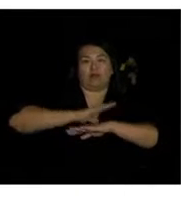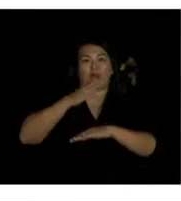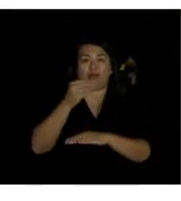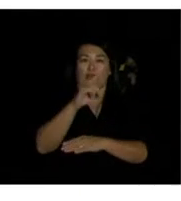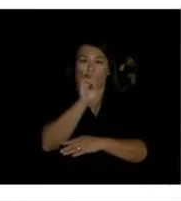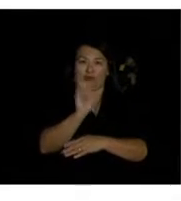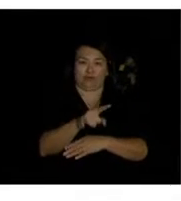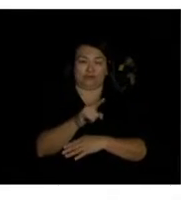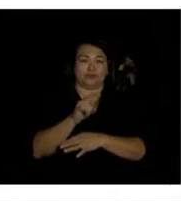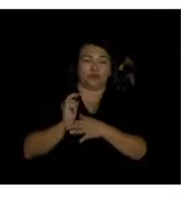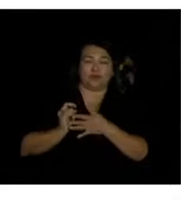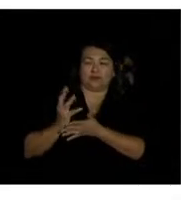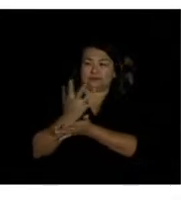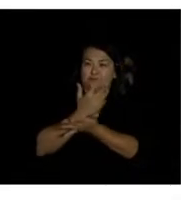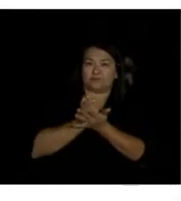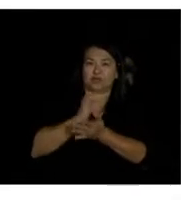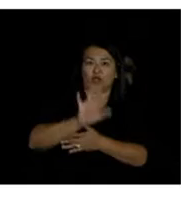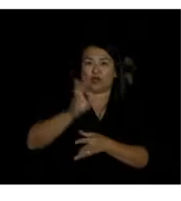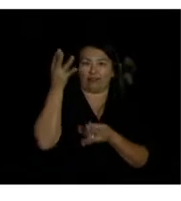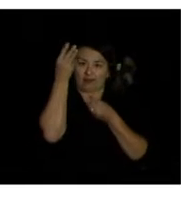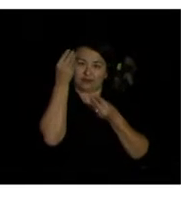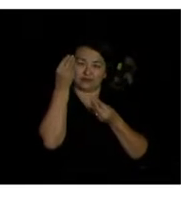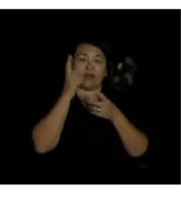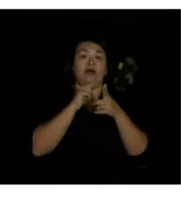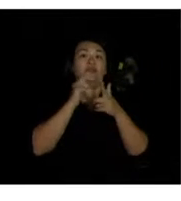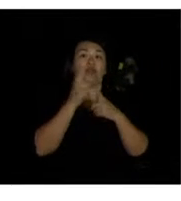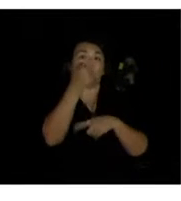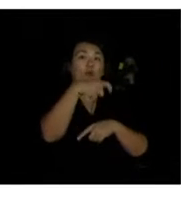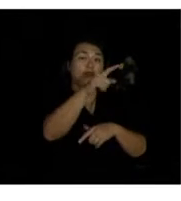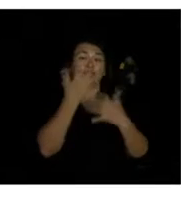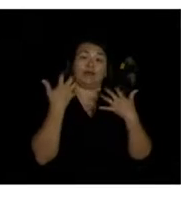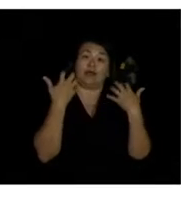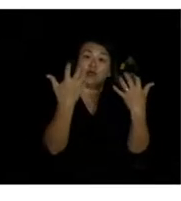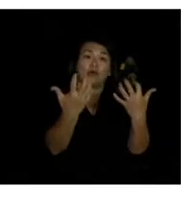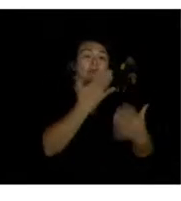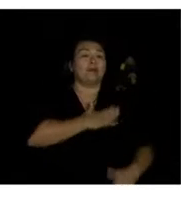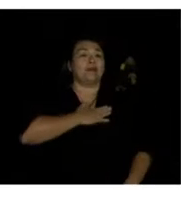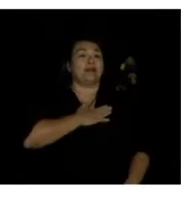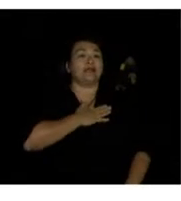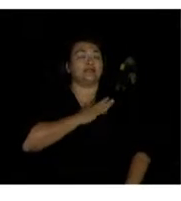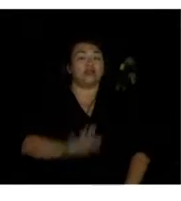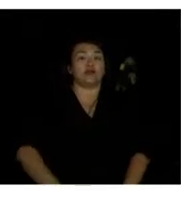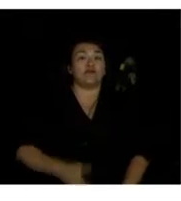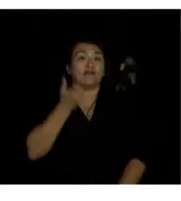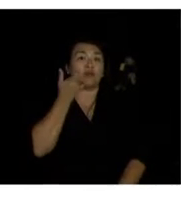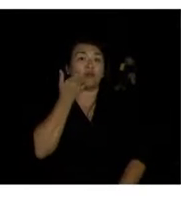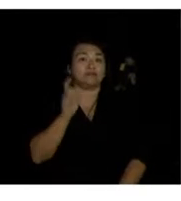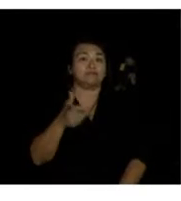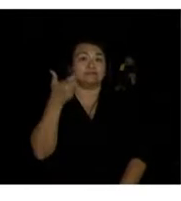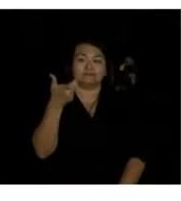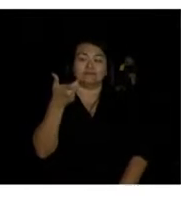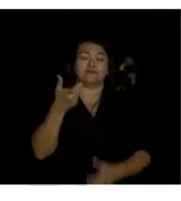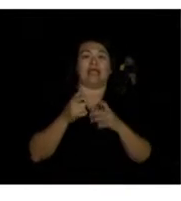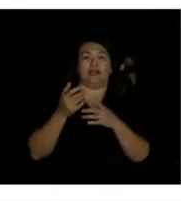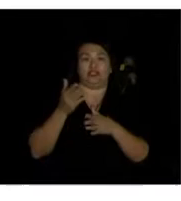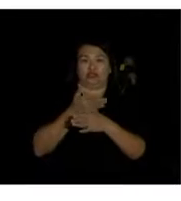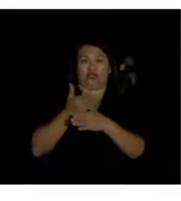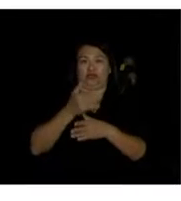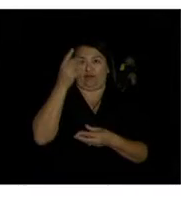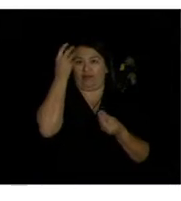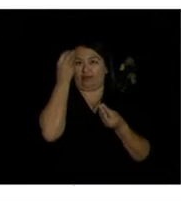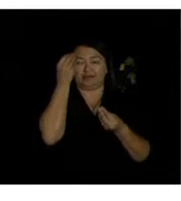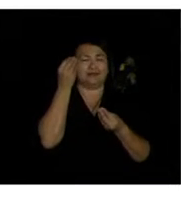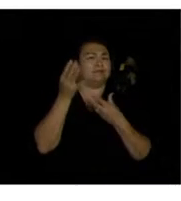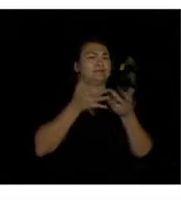that we can gather your thoughts as well. And those of you who are in the gallery, please get your phones out and share your thoughts with us. Even if